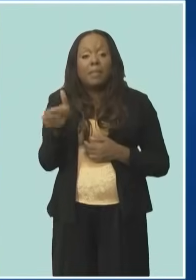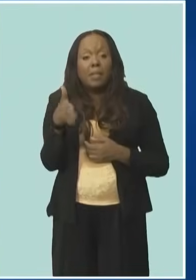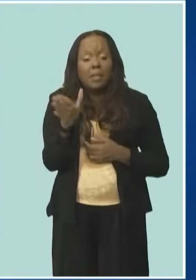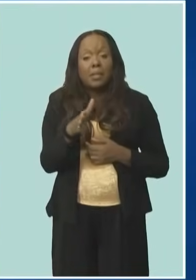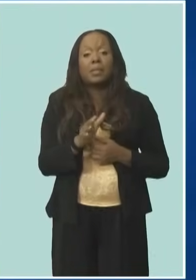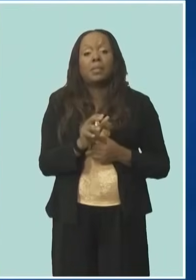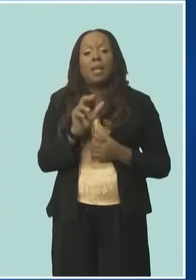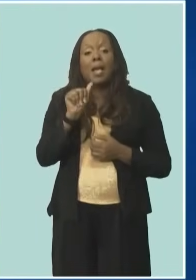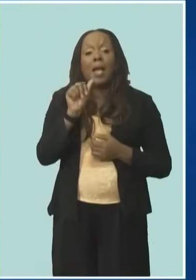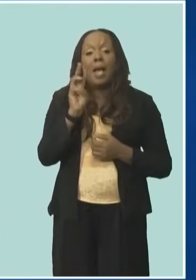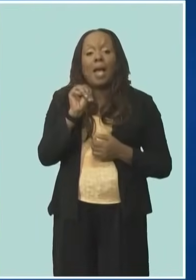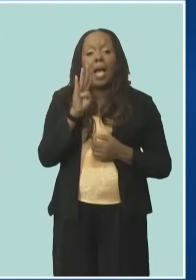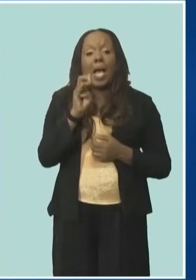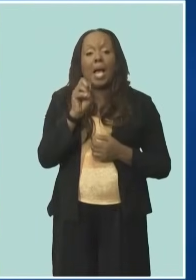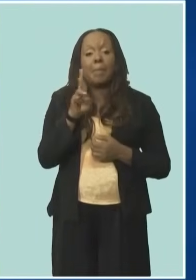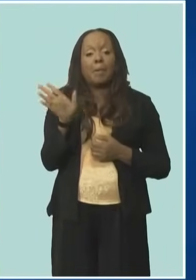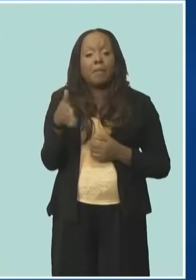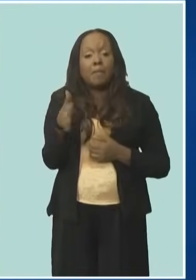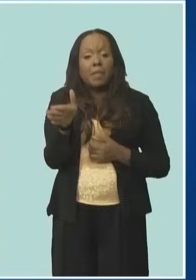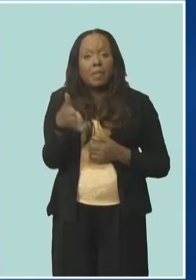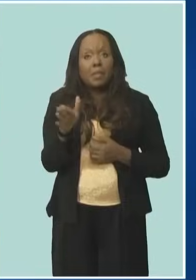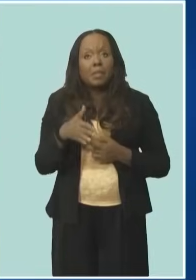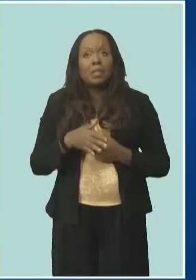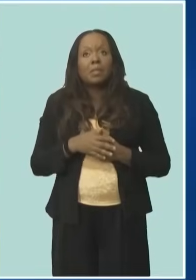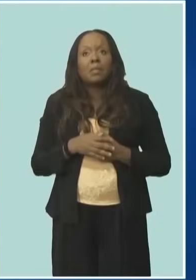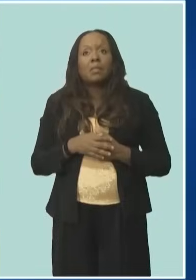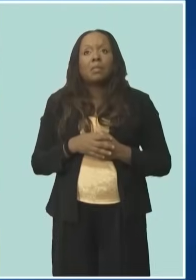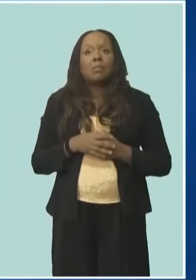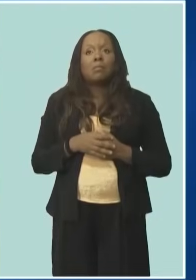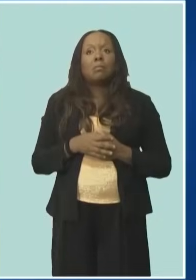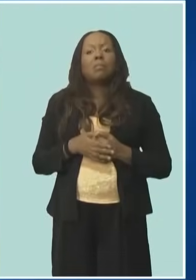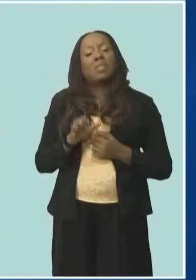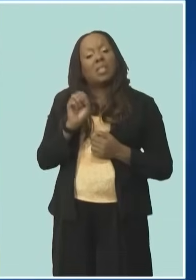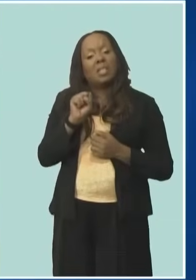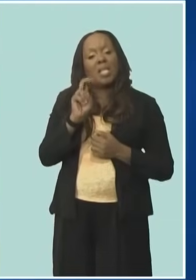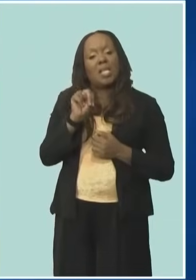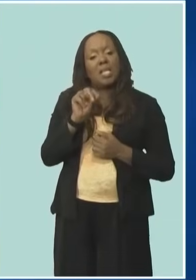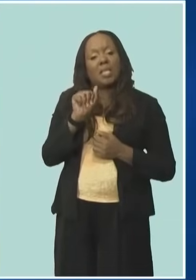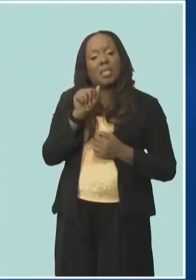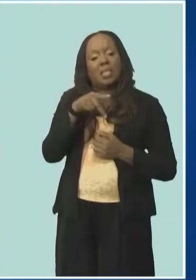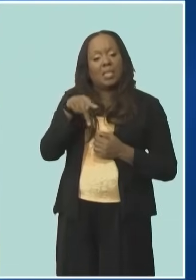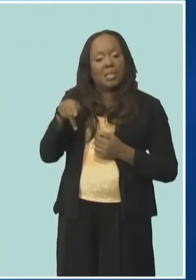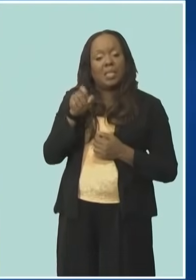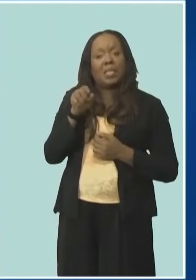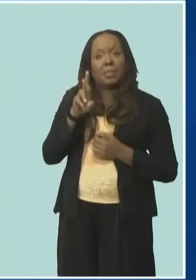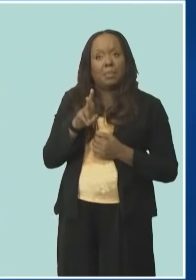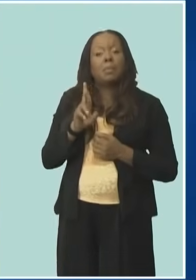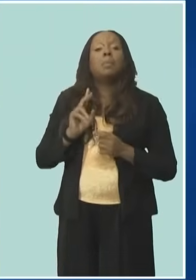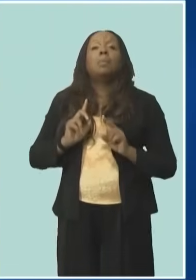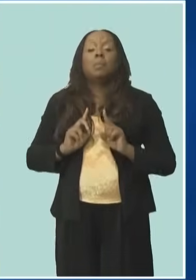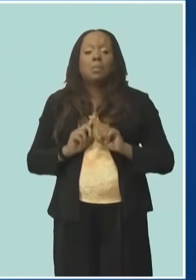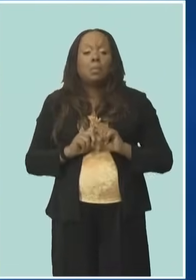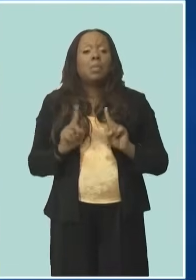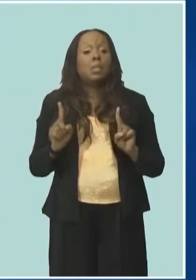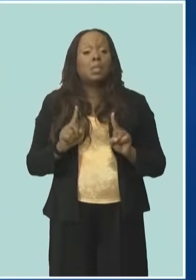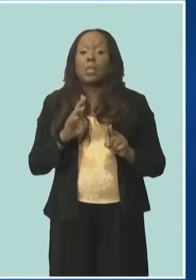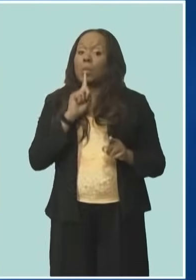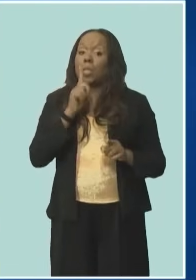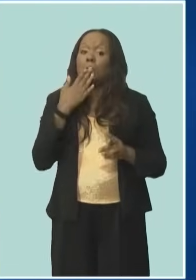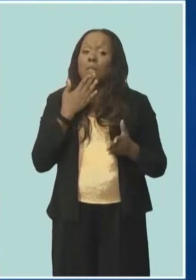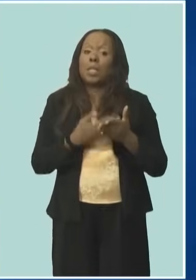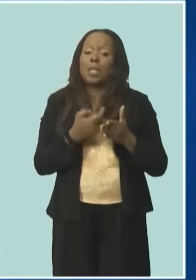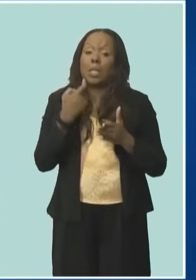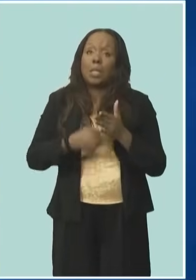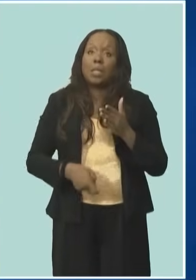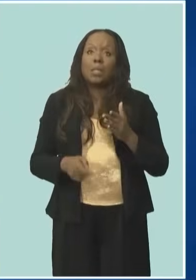amberfish. Snappers. Well, the snapper boats bring in snappers as well. But the prices are good,